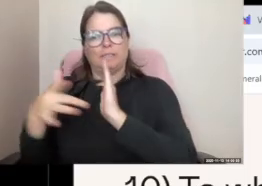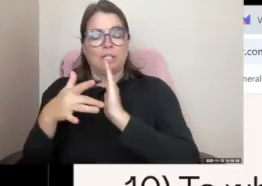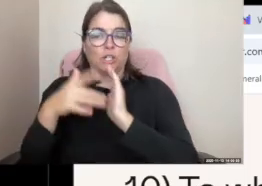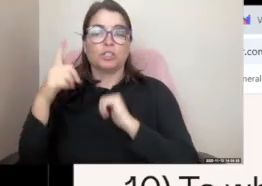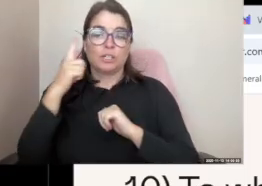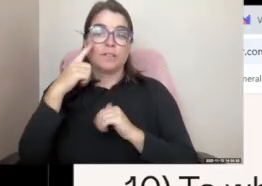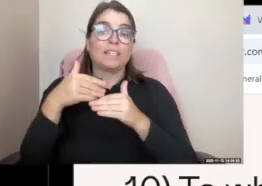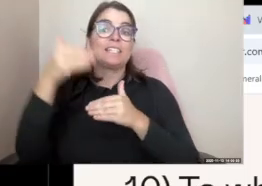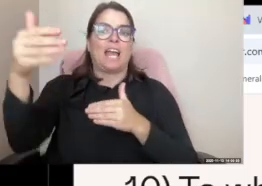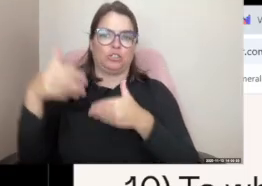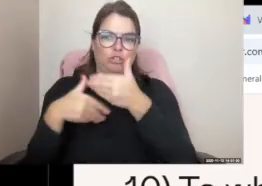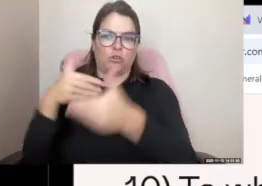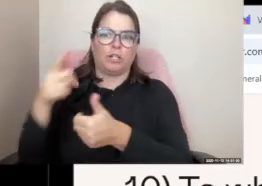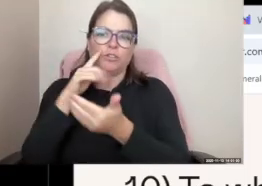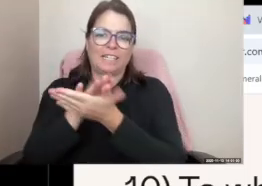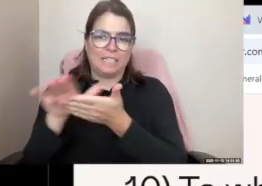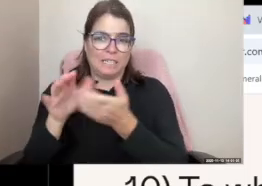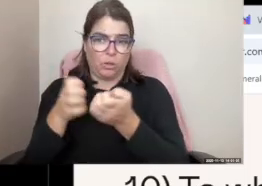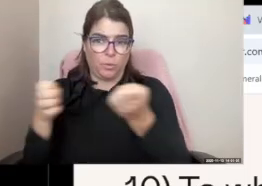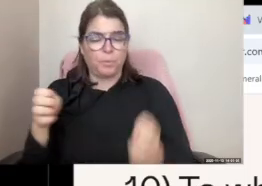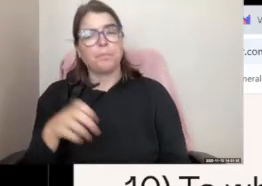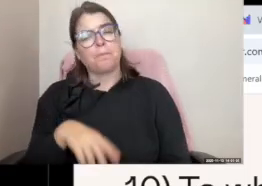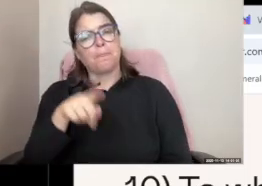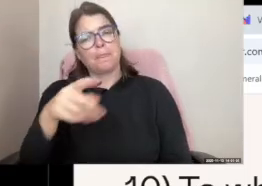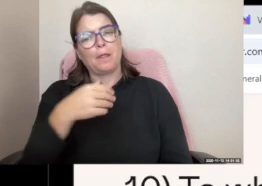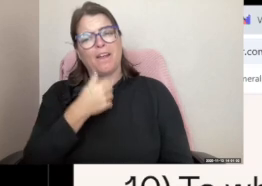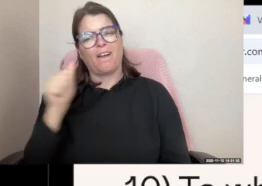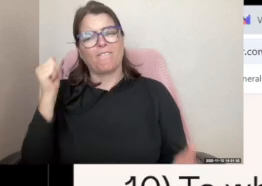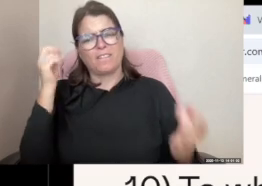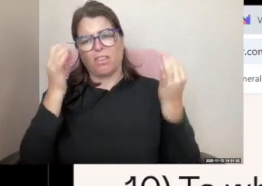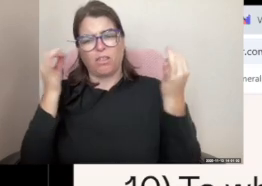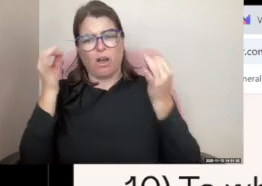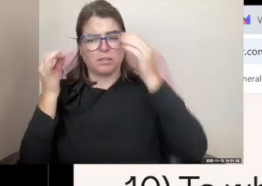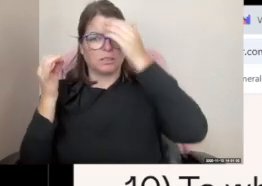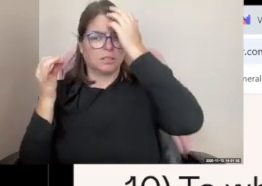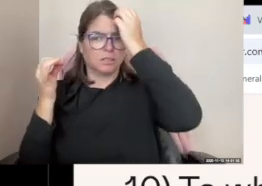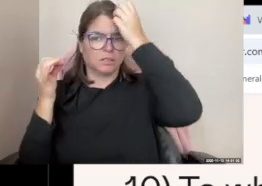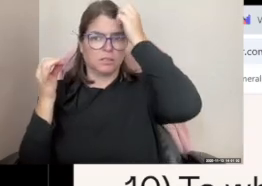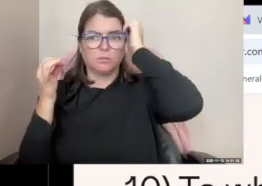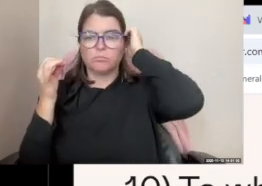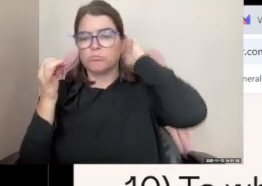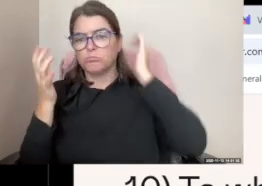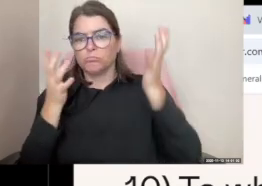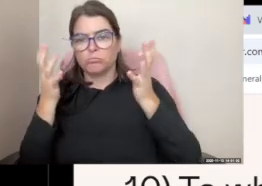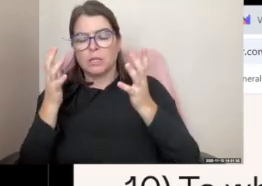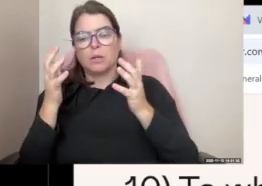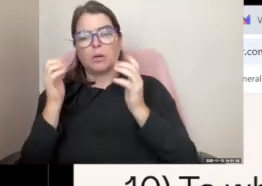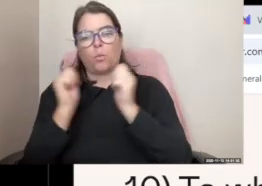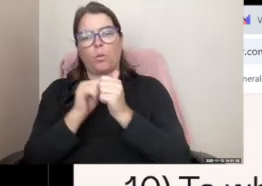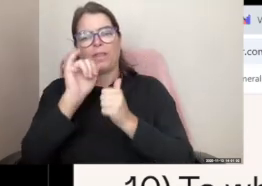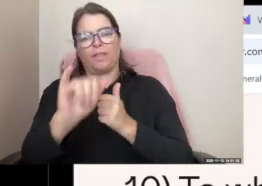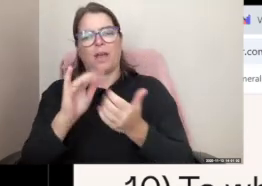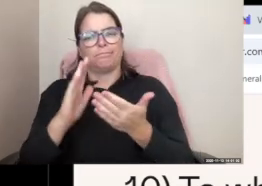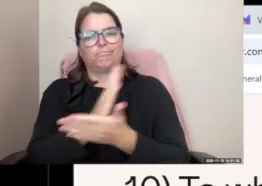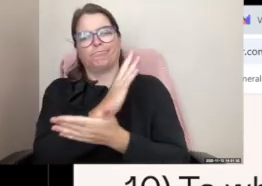or SHIFT, which is the demonstration projects. Those are that's funding for pre-commercial technologies for the